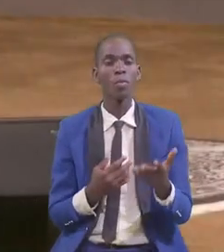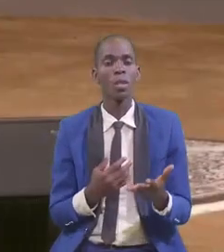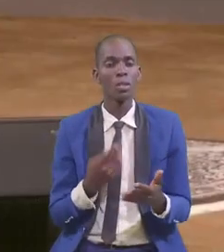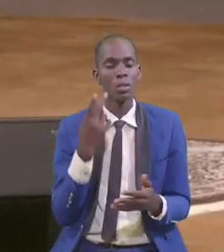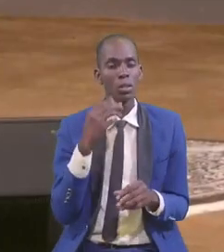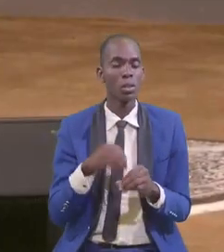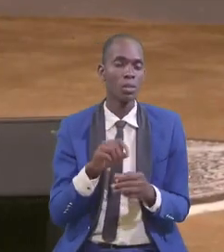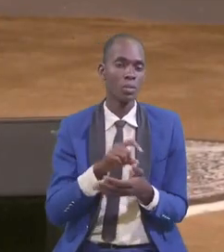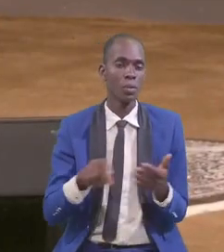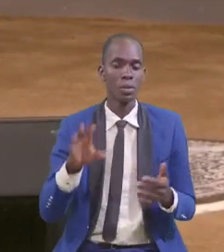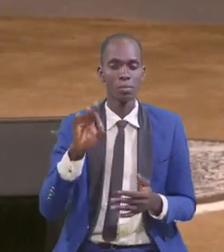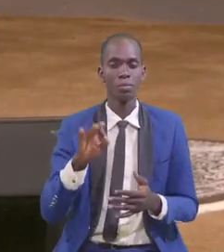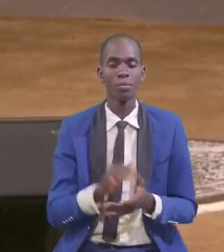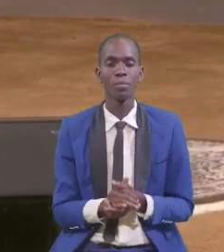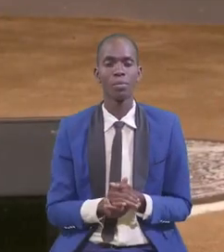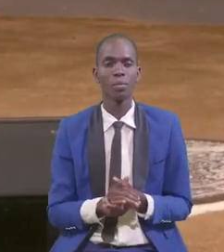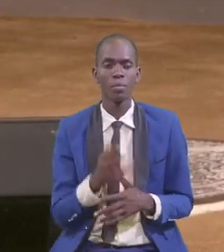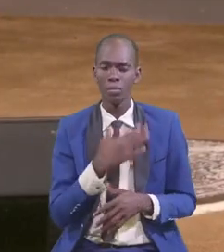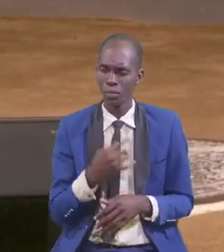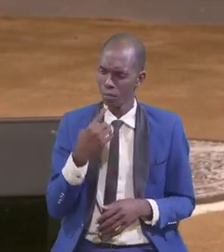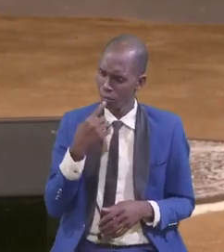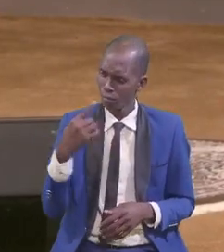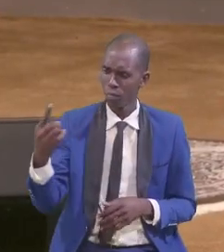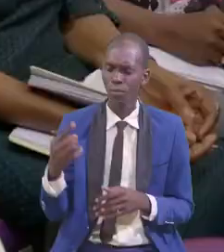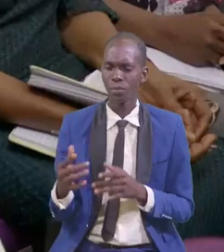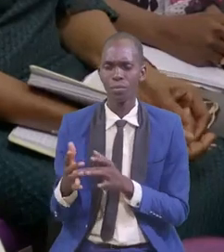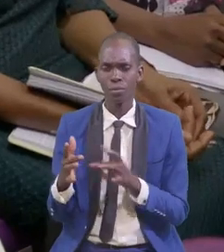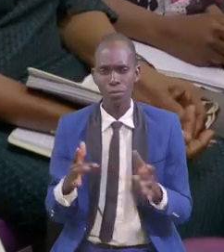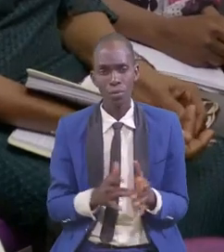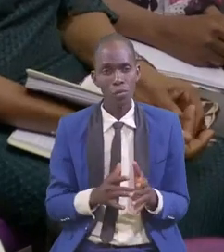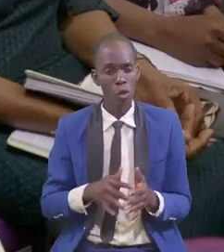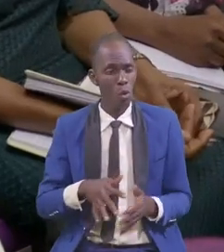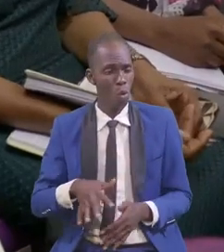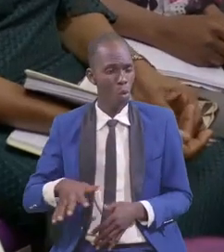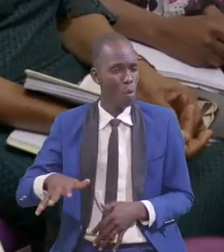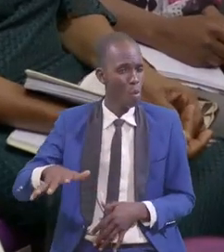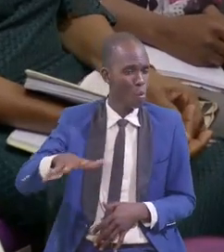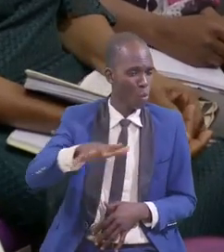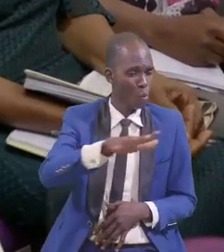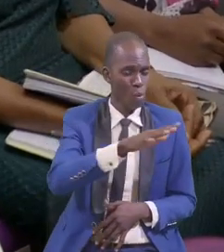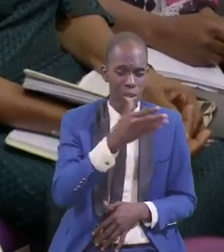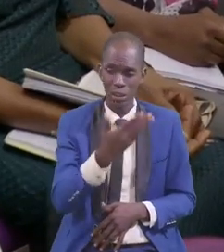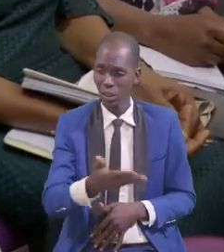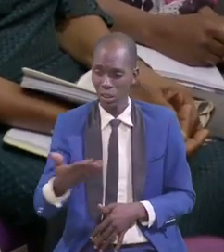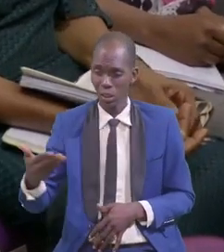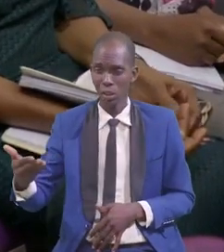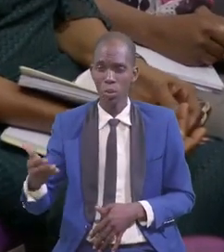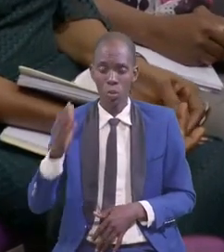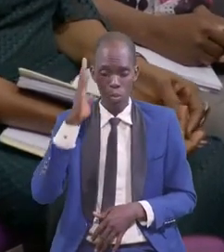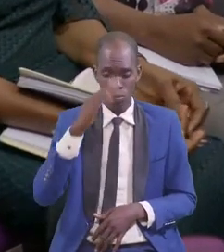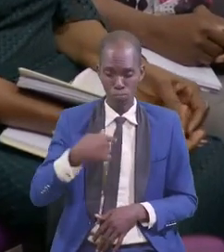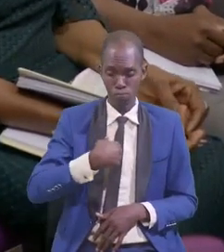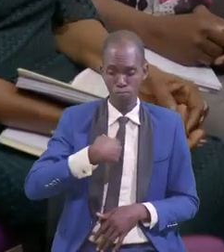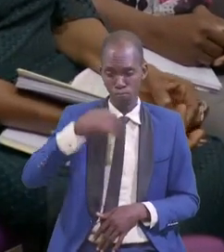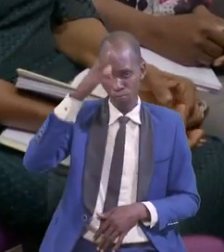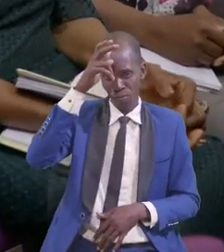verse, verse 9, and says unto him, all these things will I